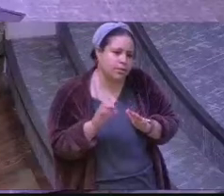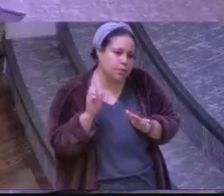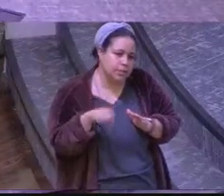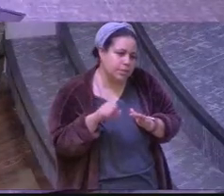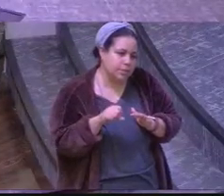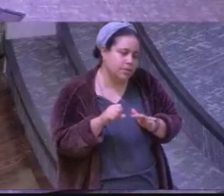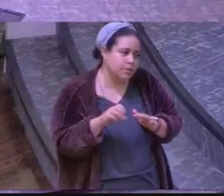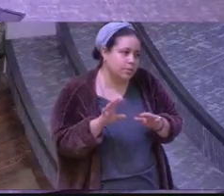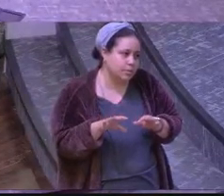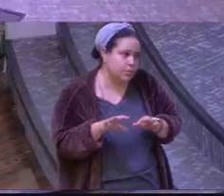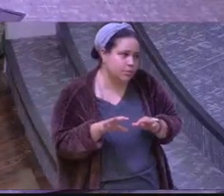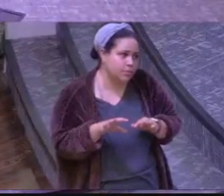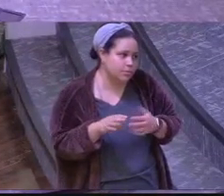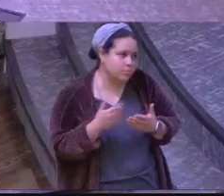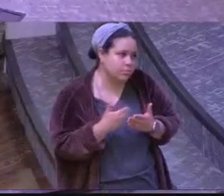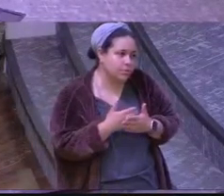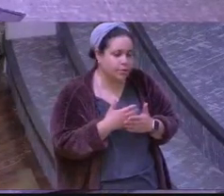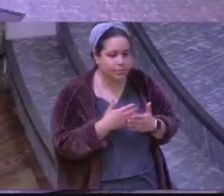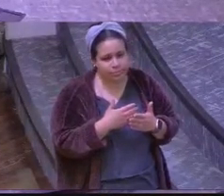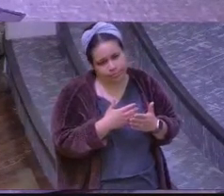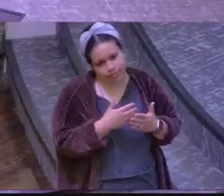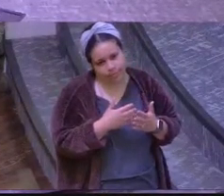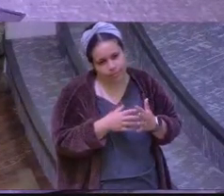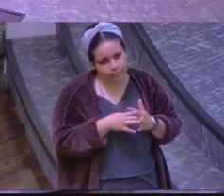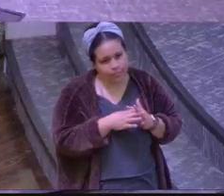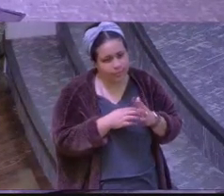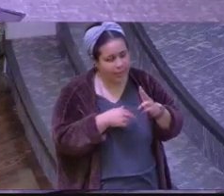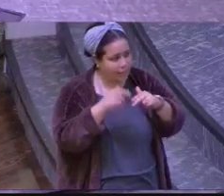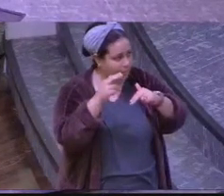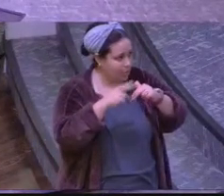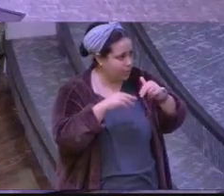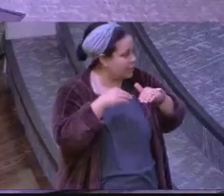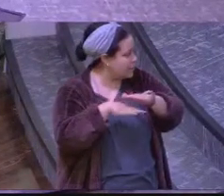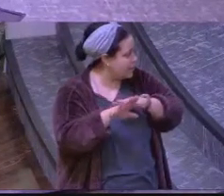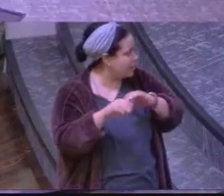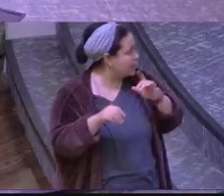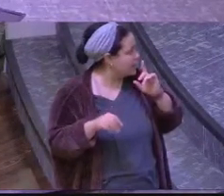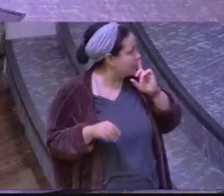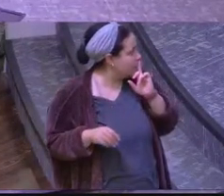touch because we don't want students in hot buildings. Okay. Right.